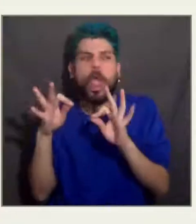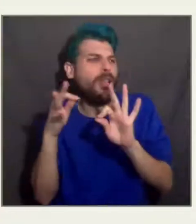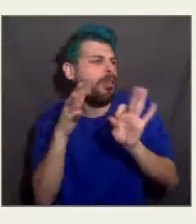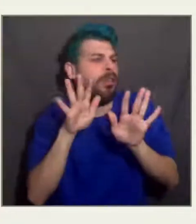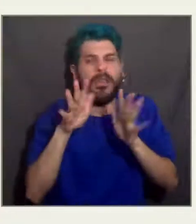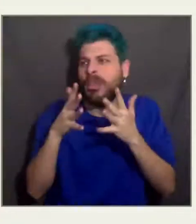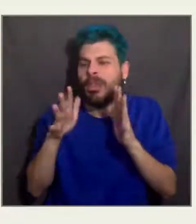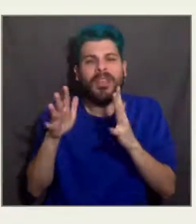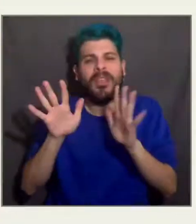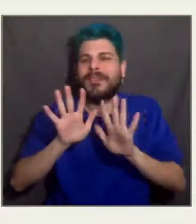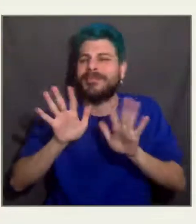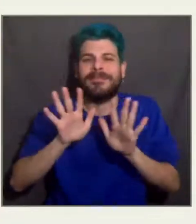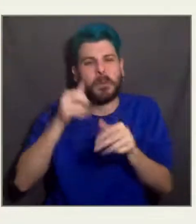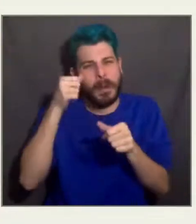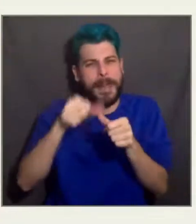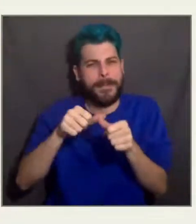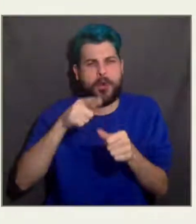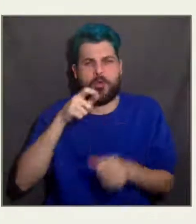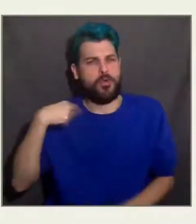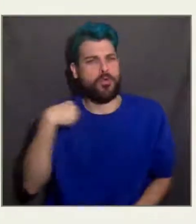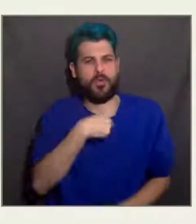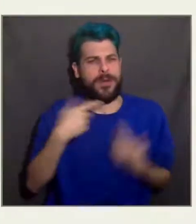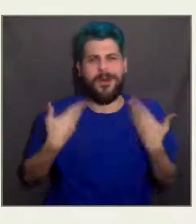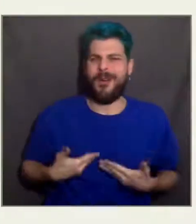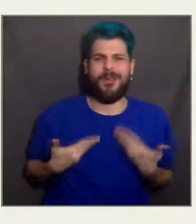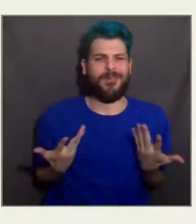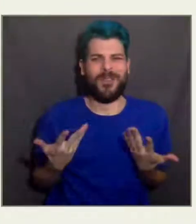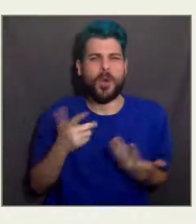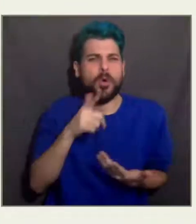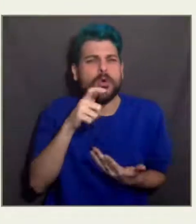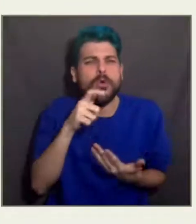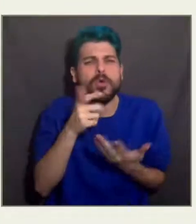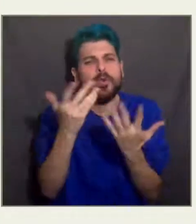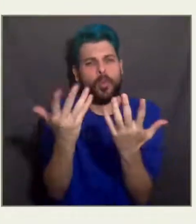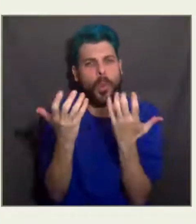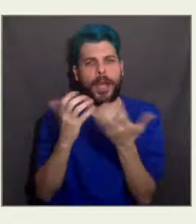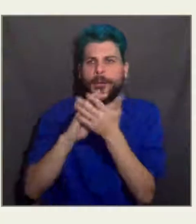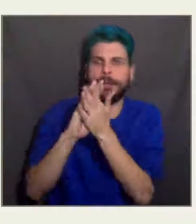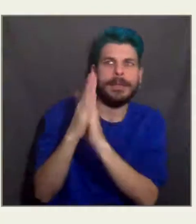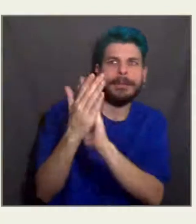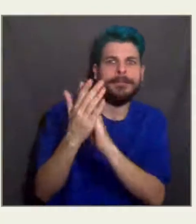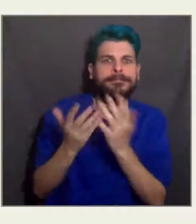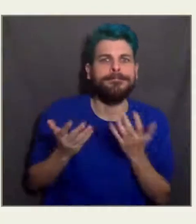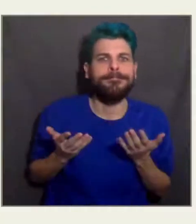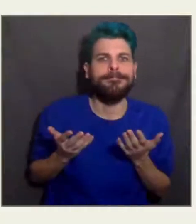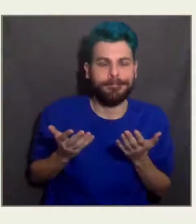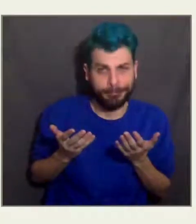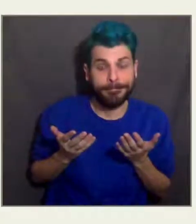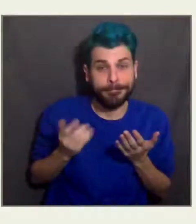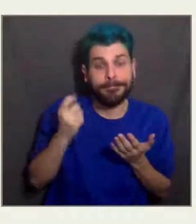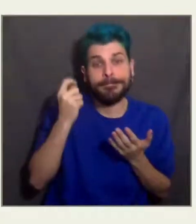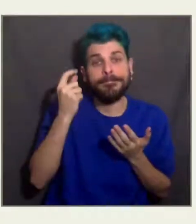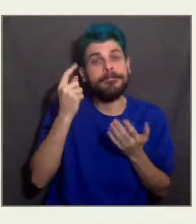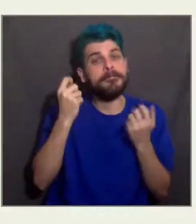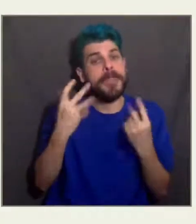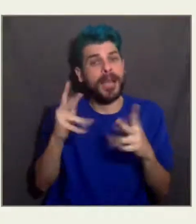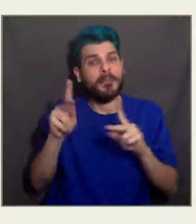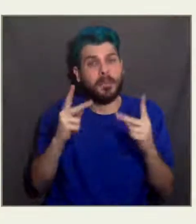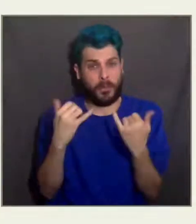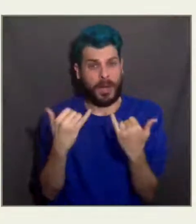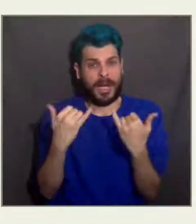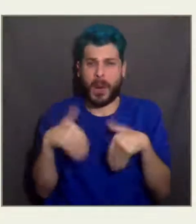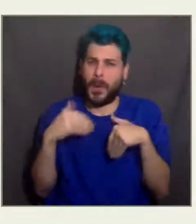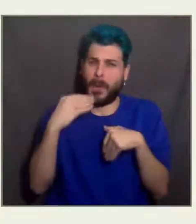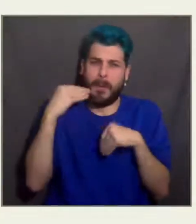who we want to be. This is not just about homelessness. Many people in this region are experiencing extreme hardship as